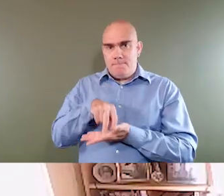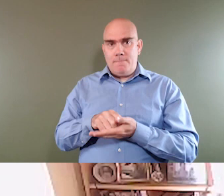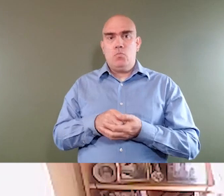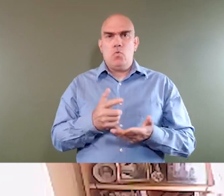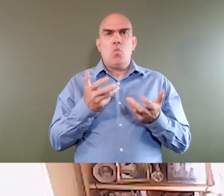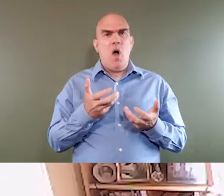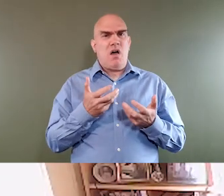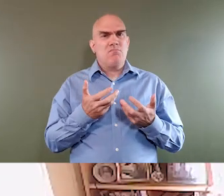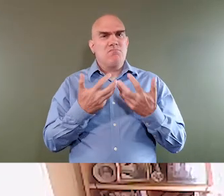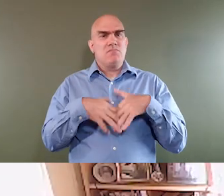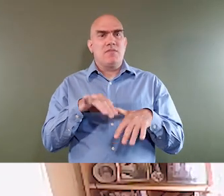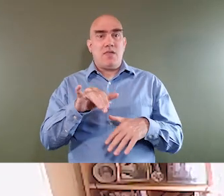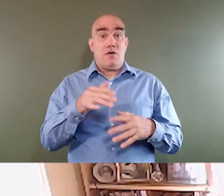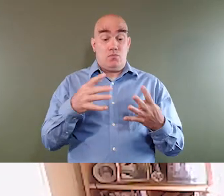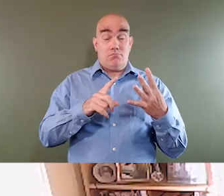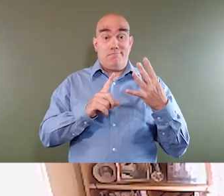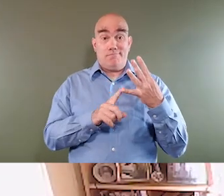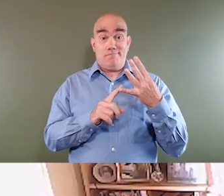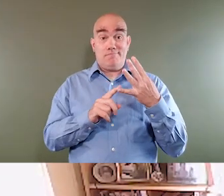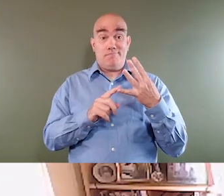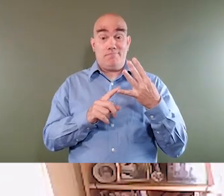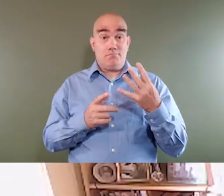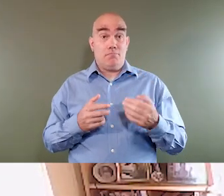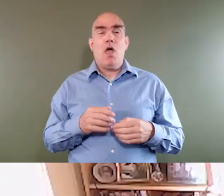into, but that's your option there.